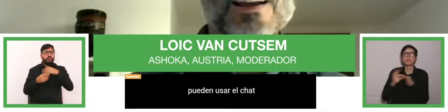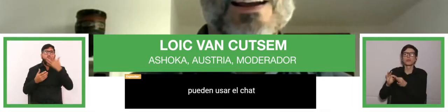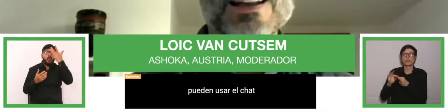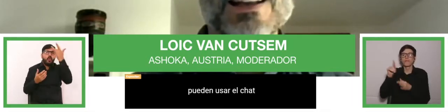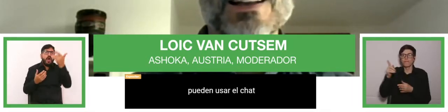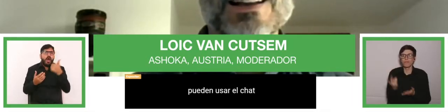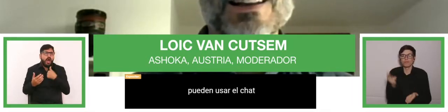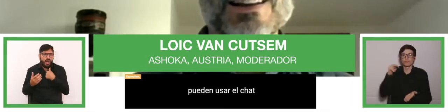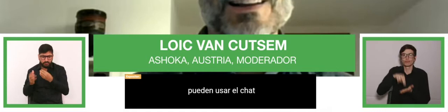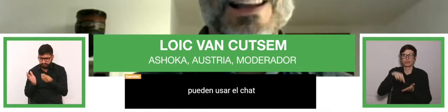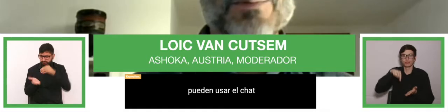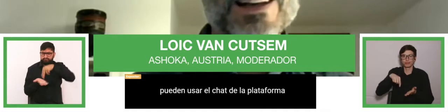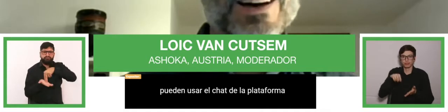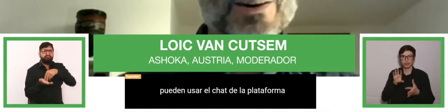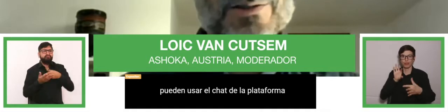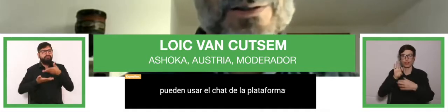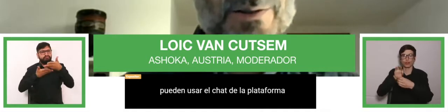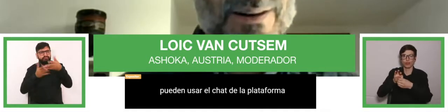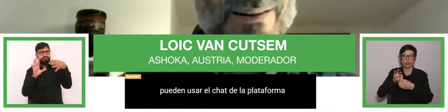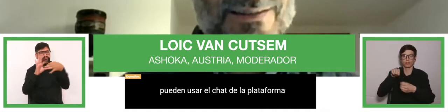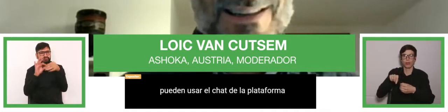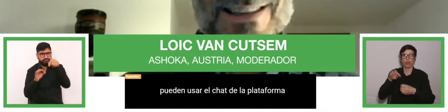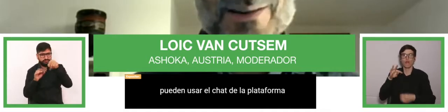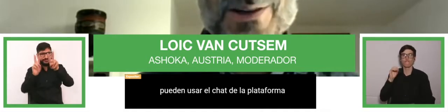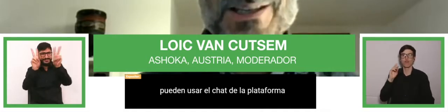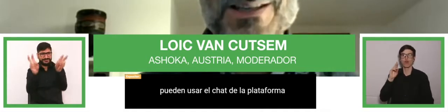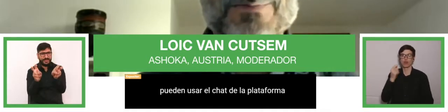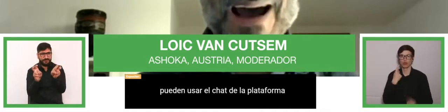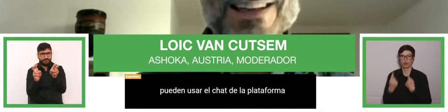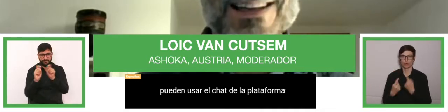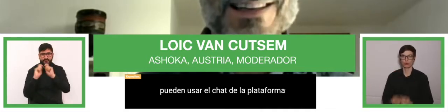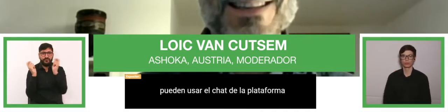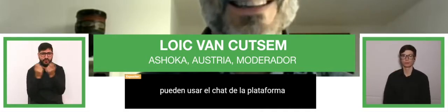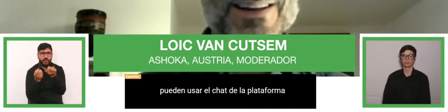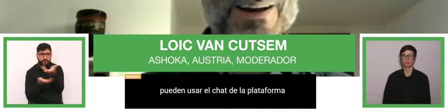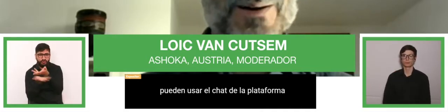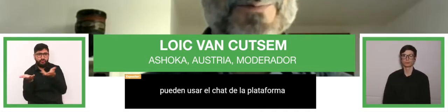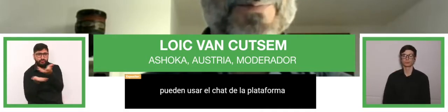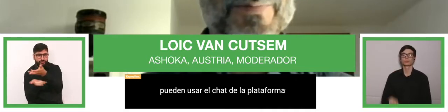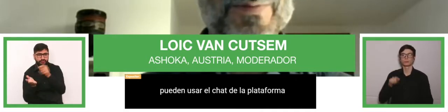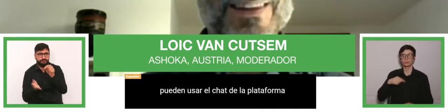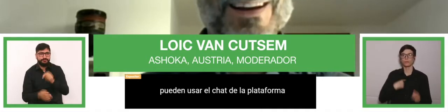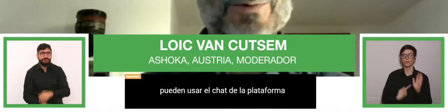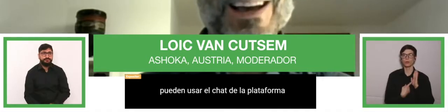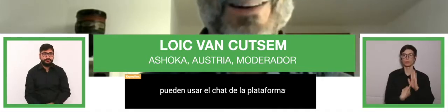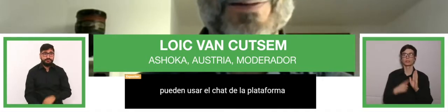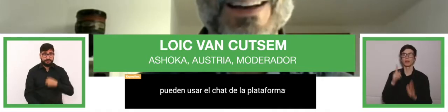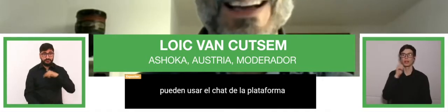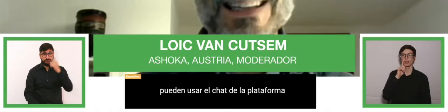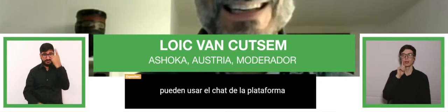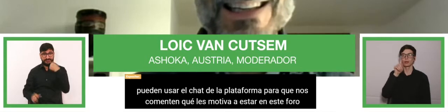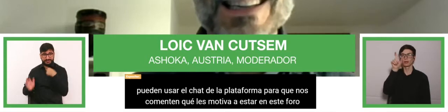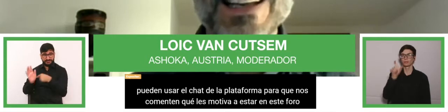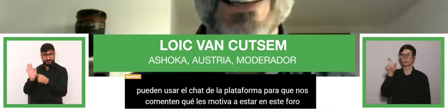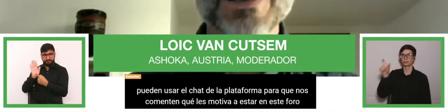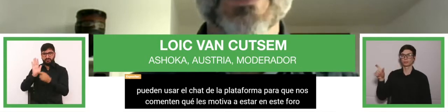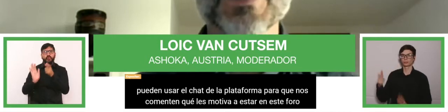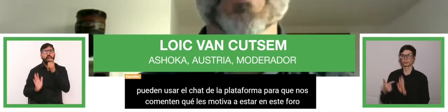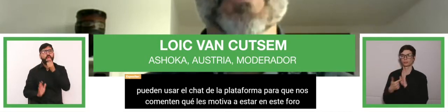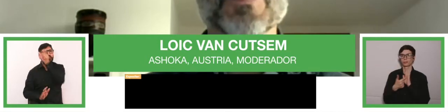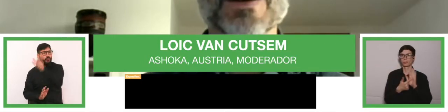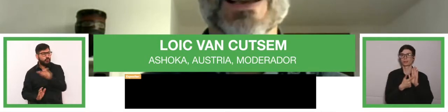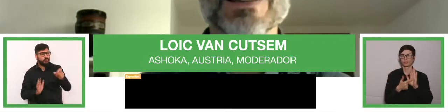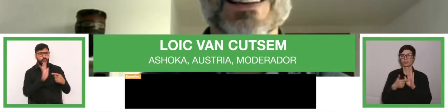foro. Let me now introduce our distinguished panelists. We have Catalina